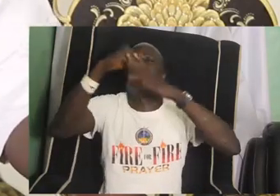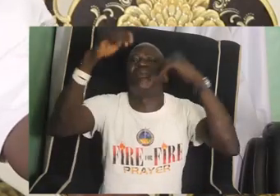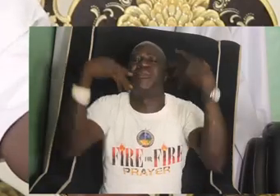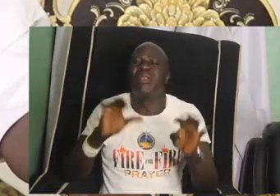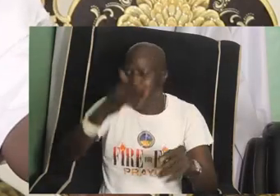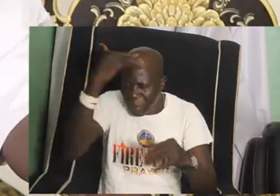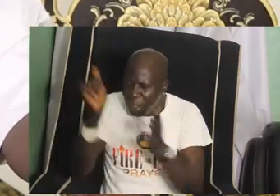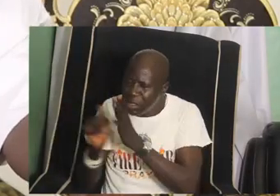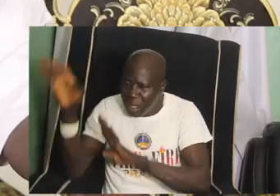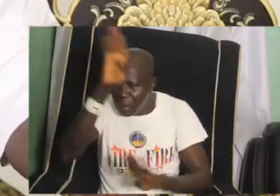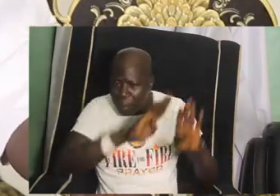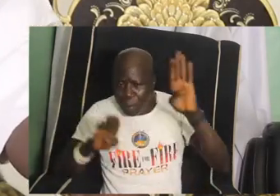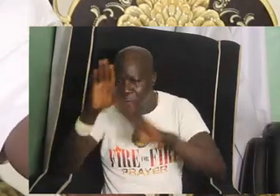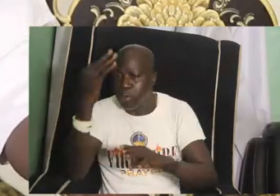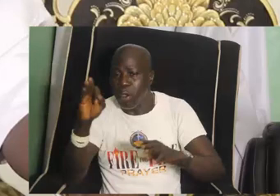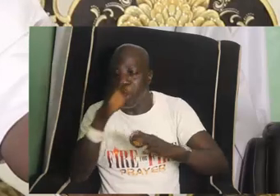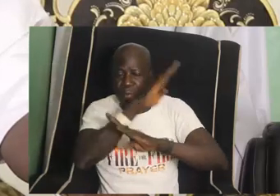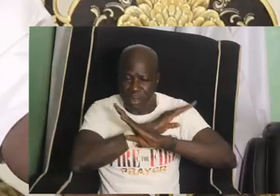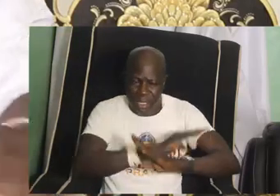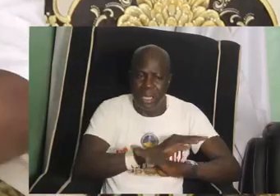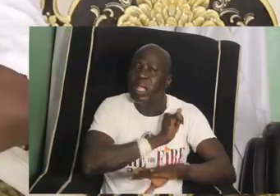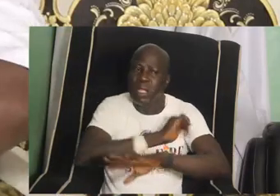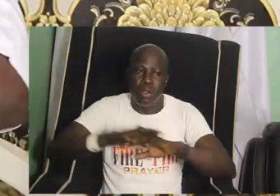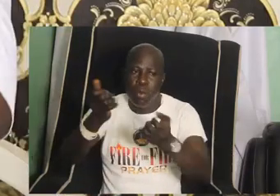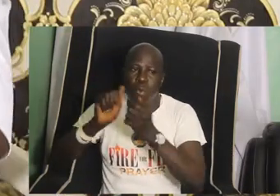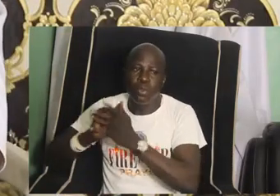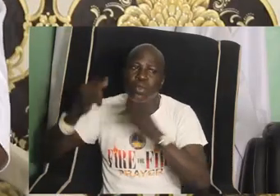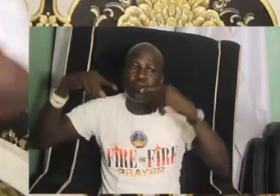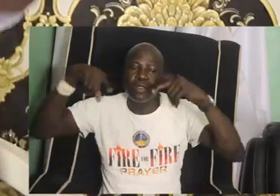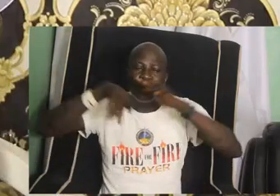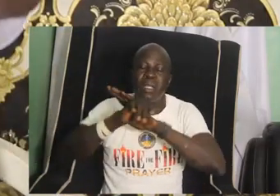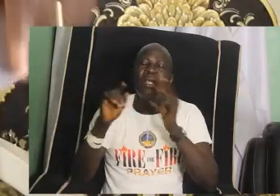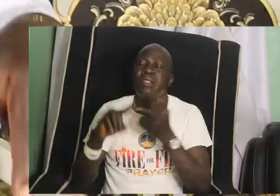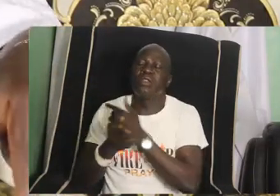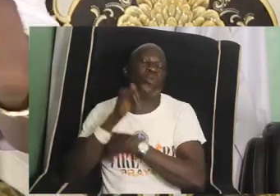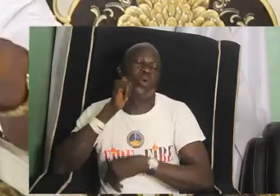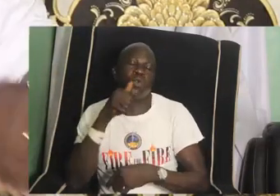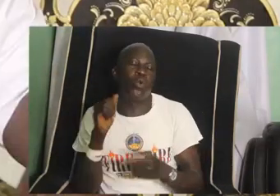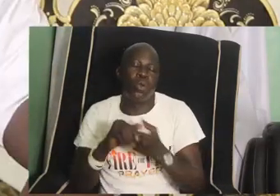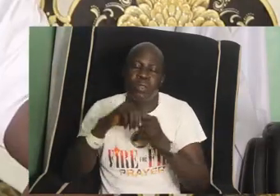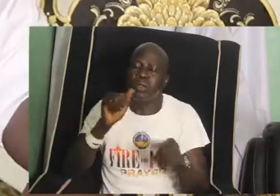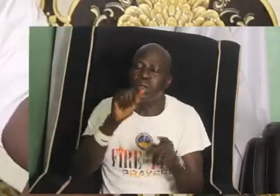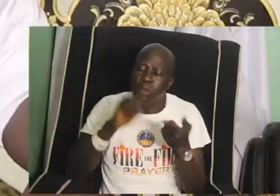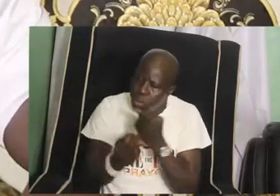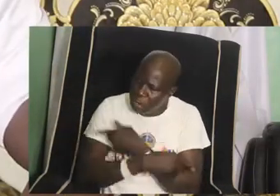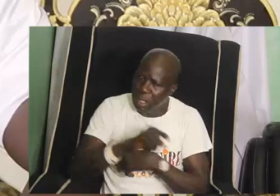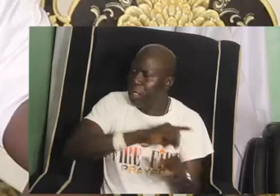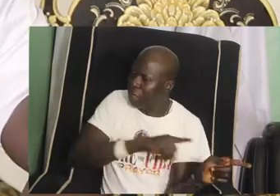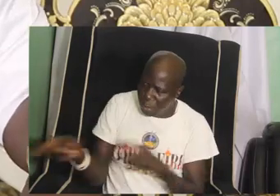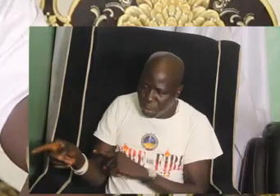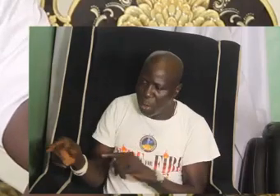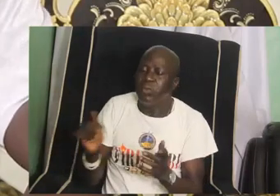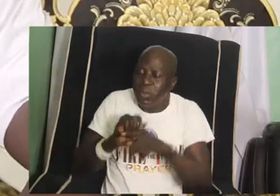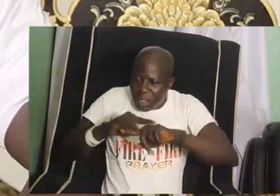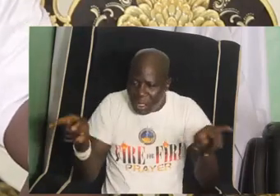not married. It's battle of delay. You don't want it to succeed. It's second delay. It's not allowed to. Tomorrow assignment is the same. It's not